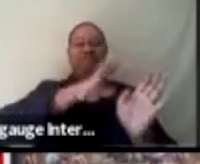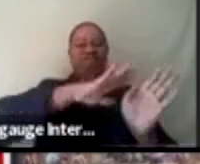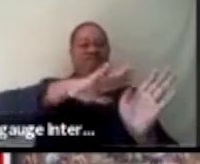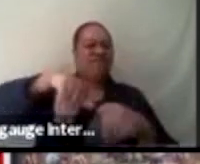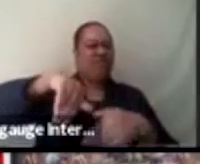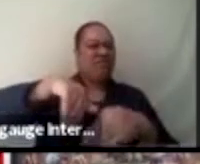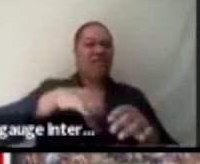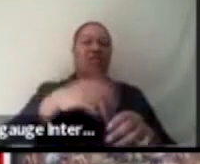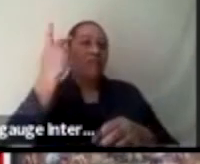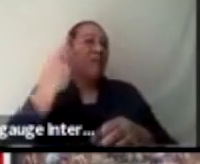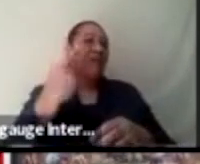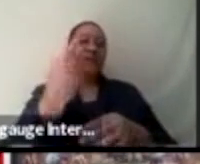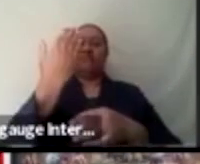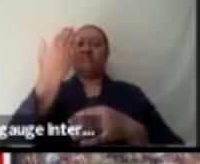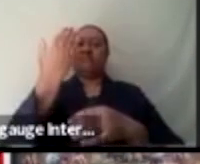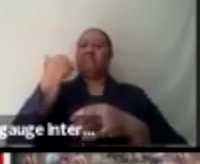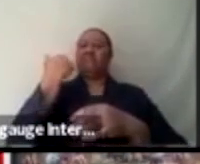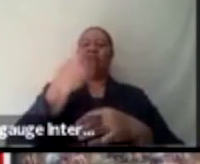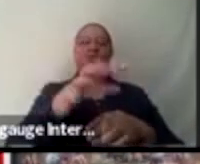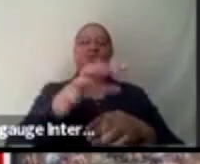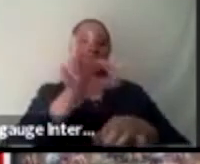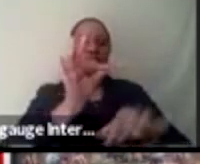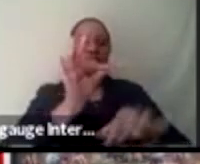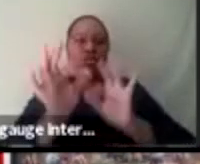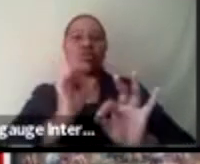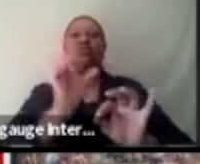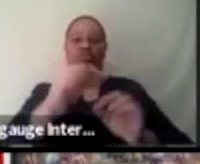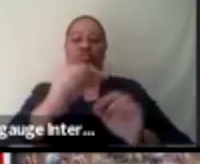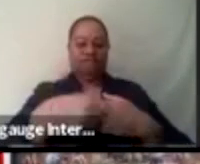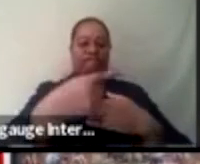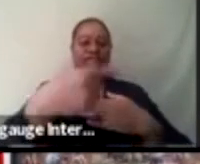those who choose to do so.